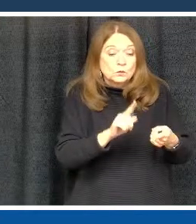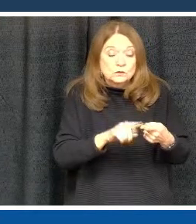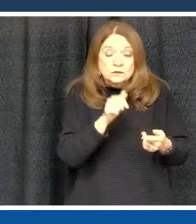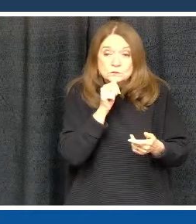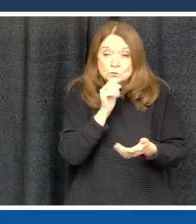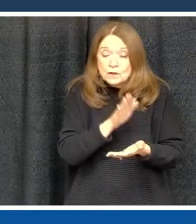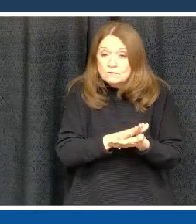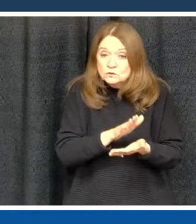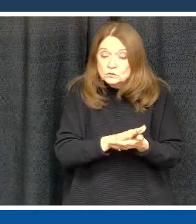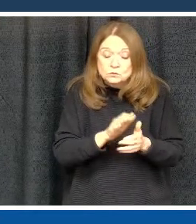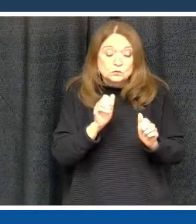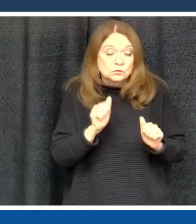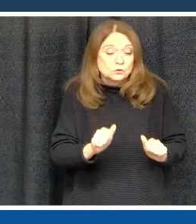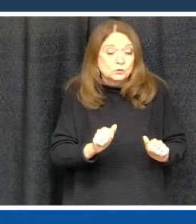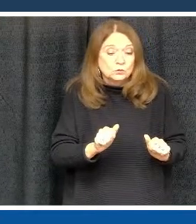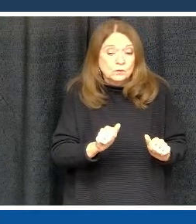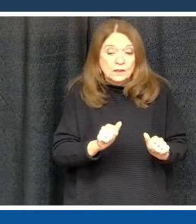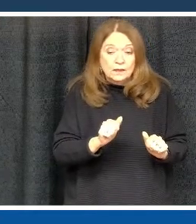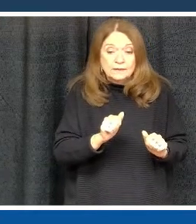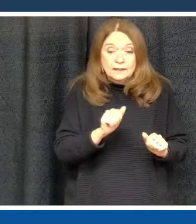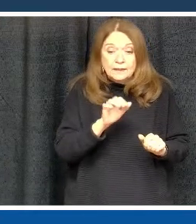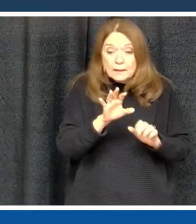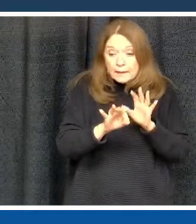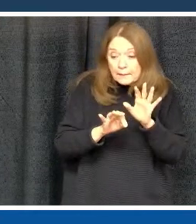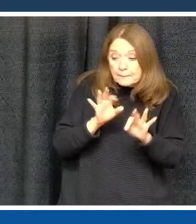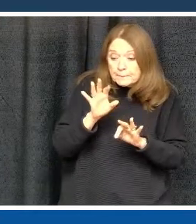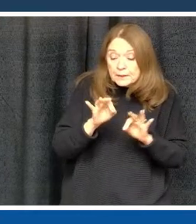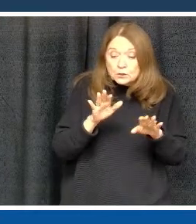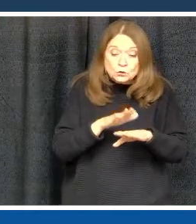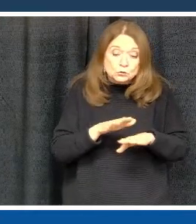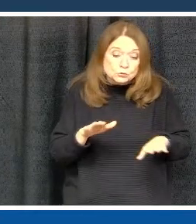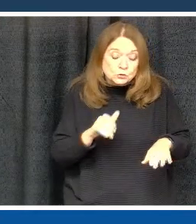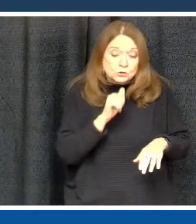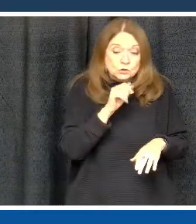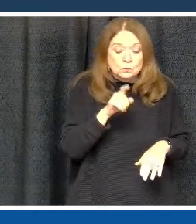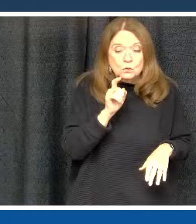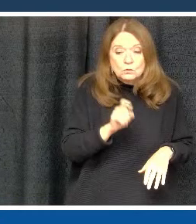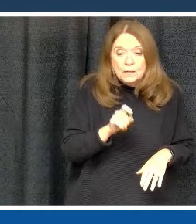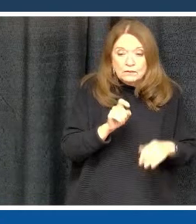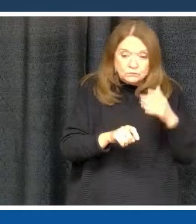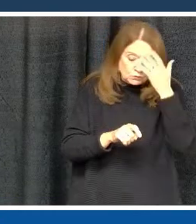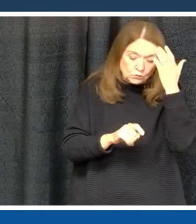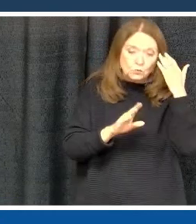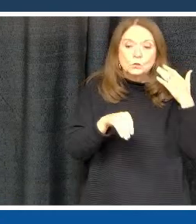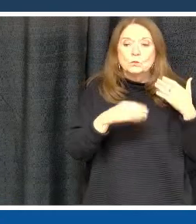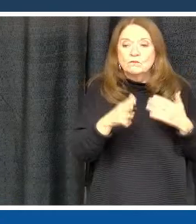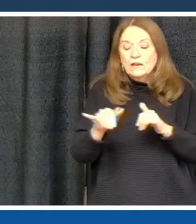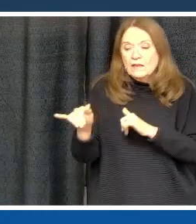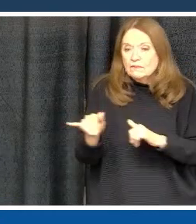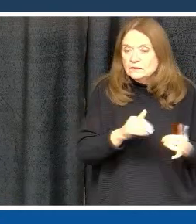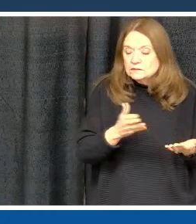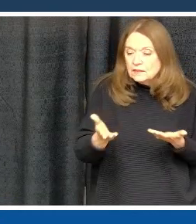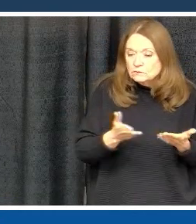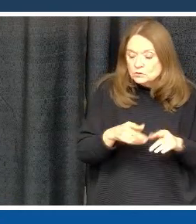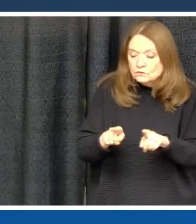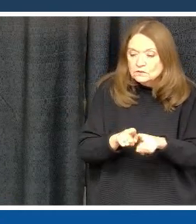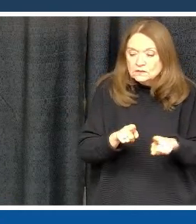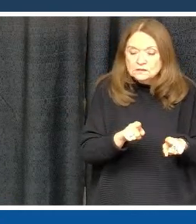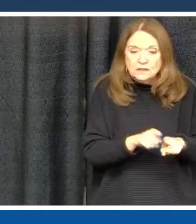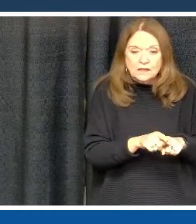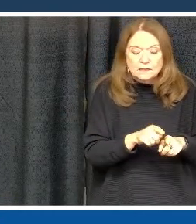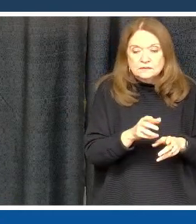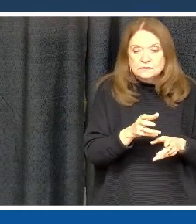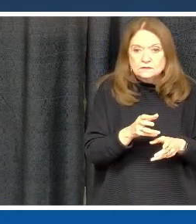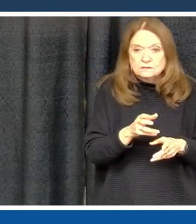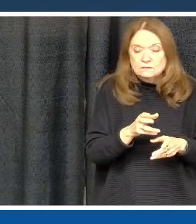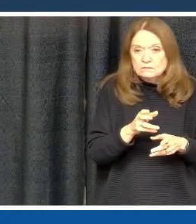schools, you will be able to handpick your children. You will not have to provide the same services as they bring these kids